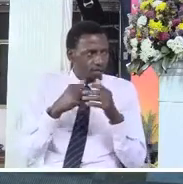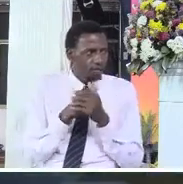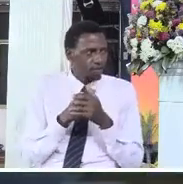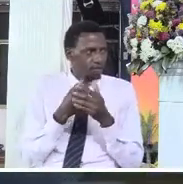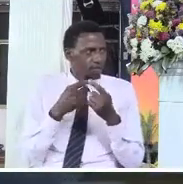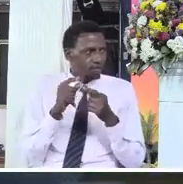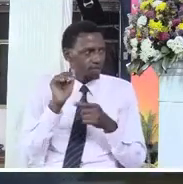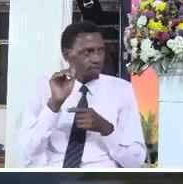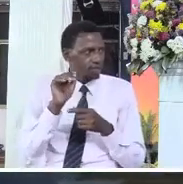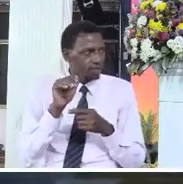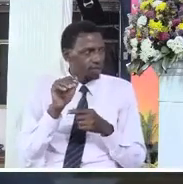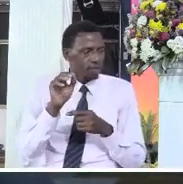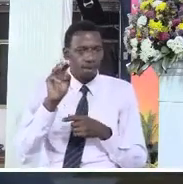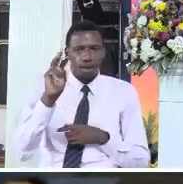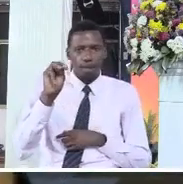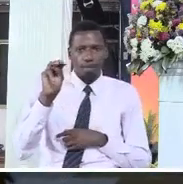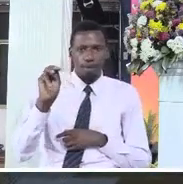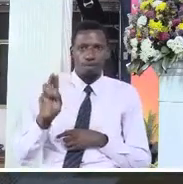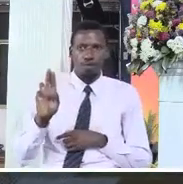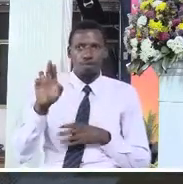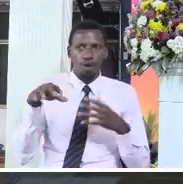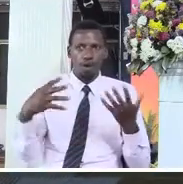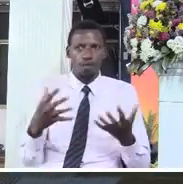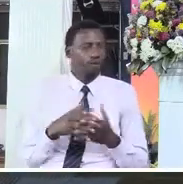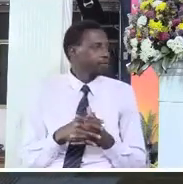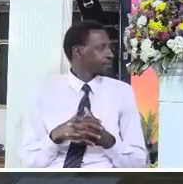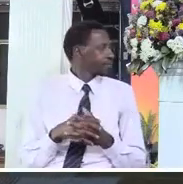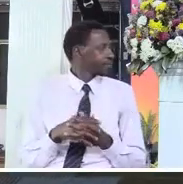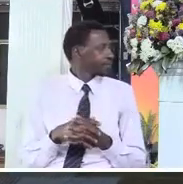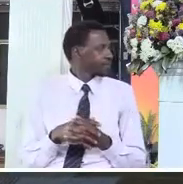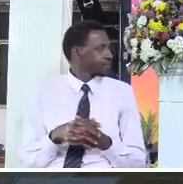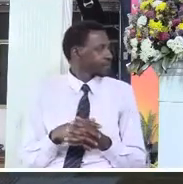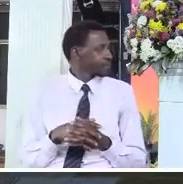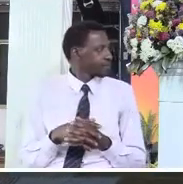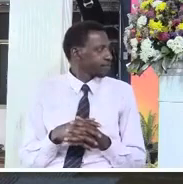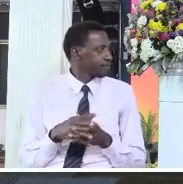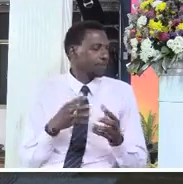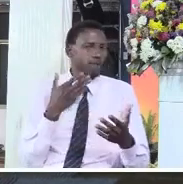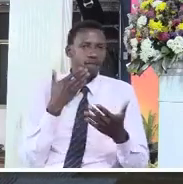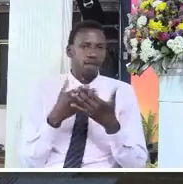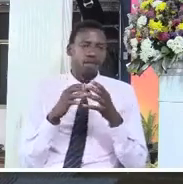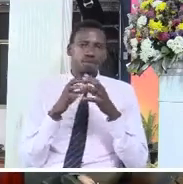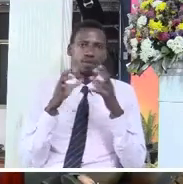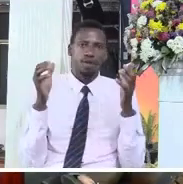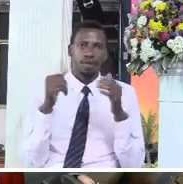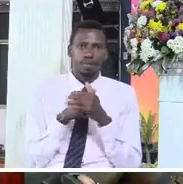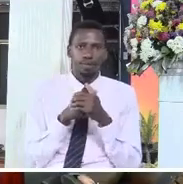multimedia? Okay, thank you so much, Jim, and my fellow panelists.